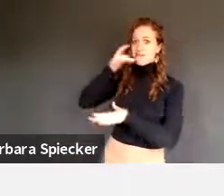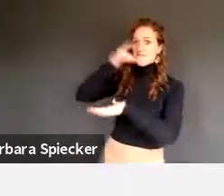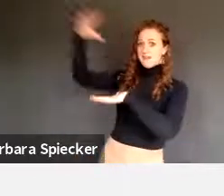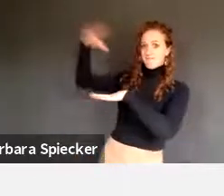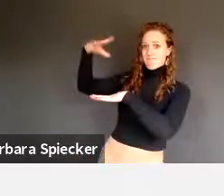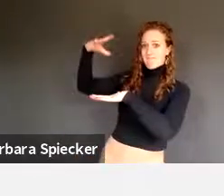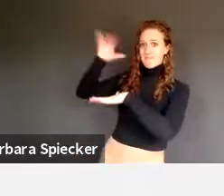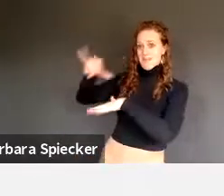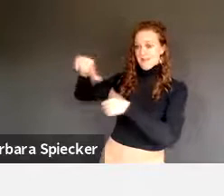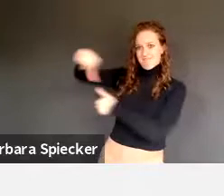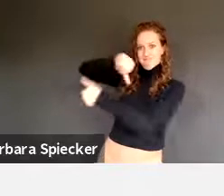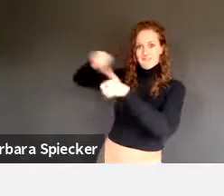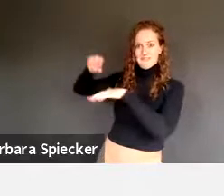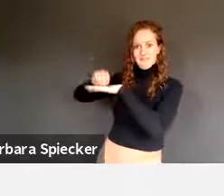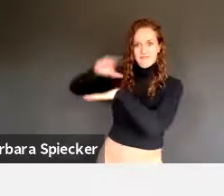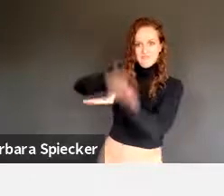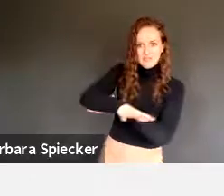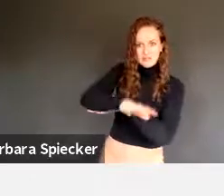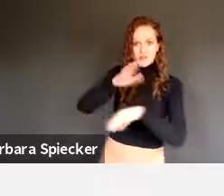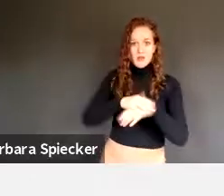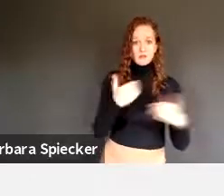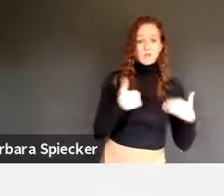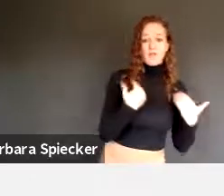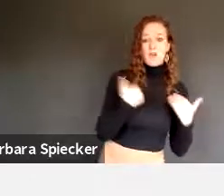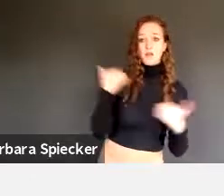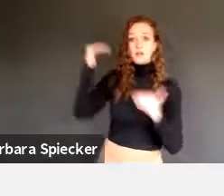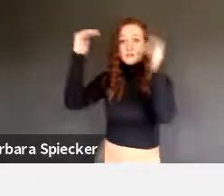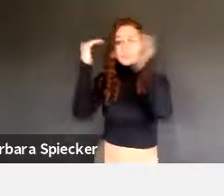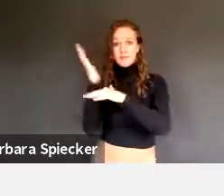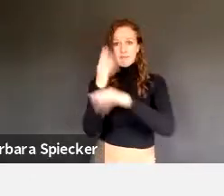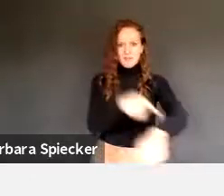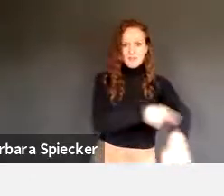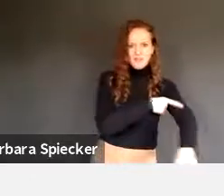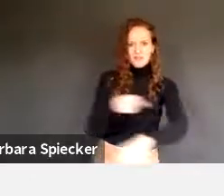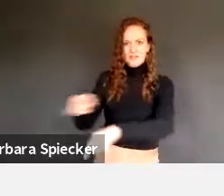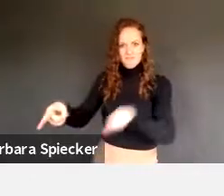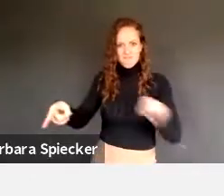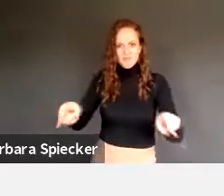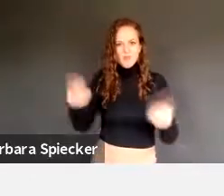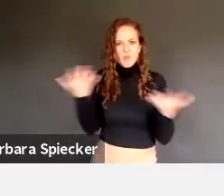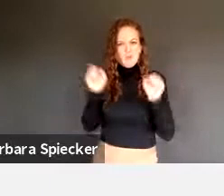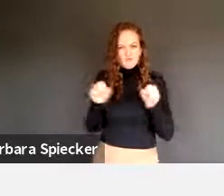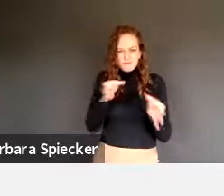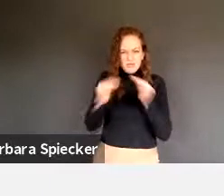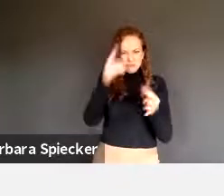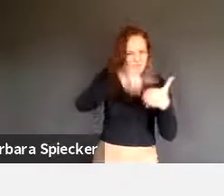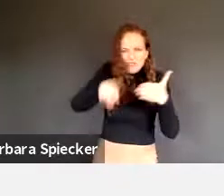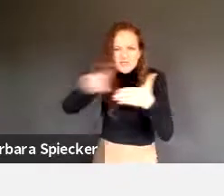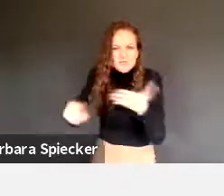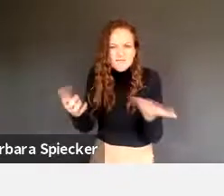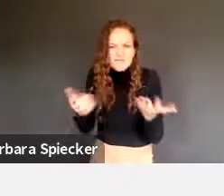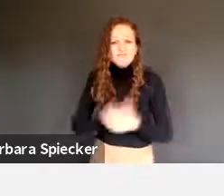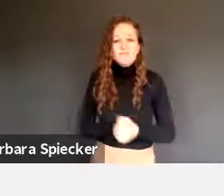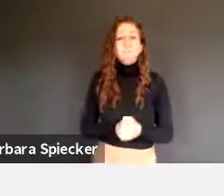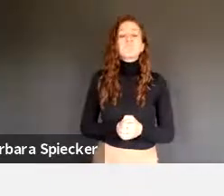Now, what are some possible explanations for these interactive effects of herbivory and light availability on the length of juvenile